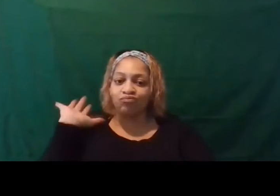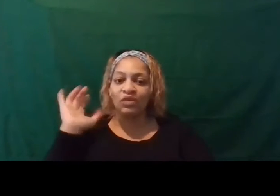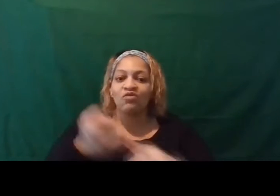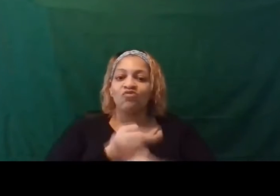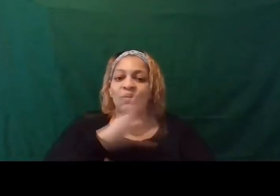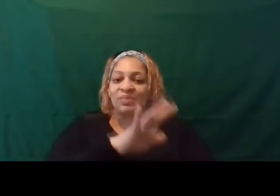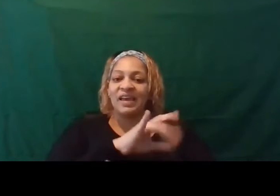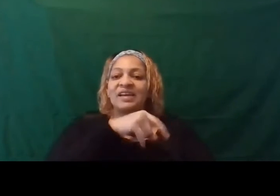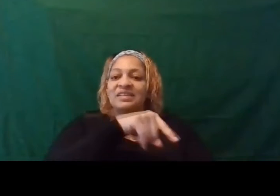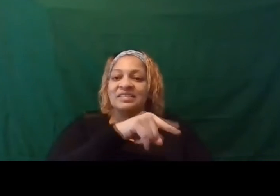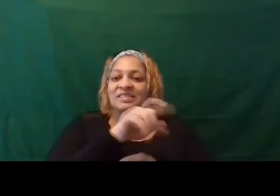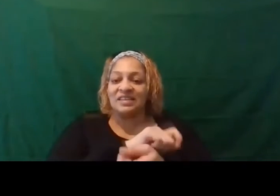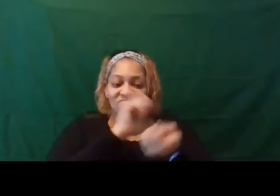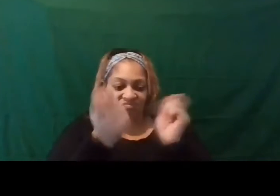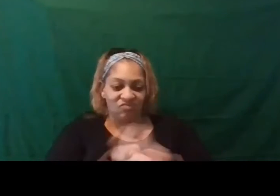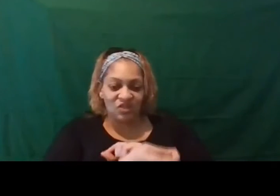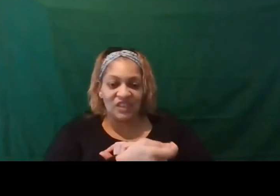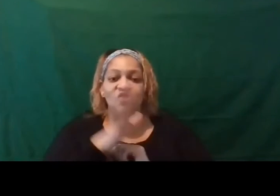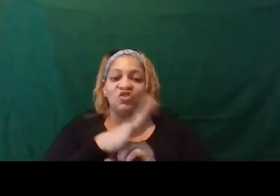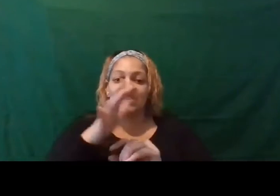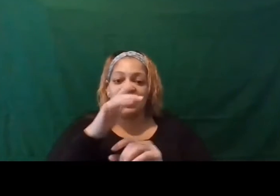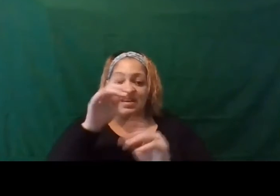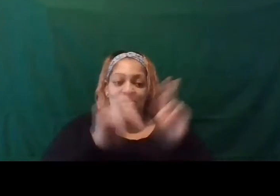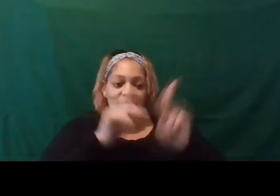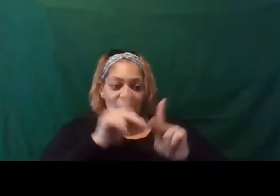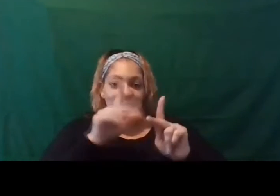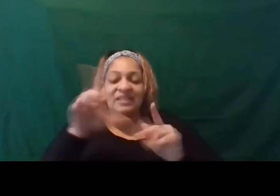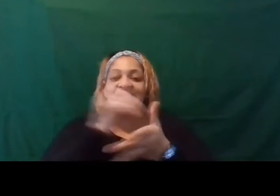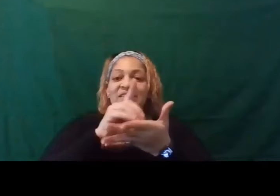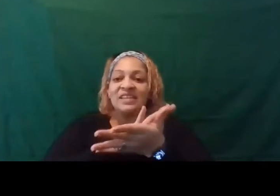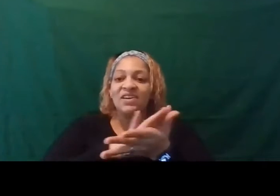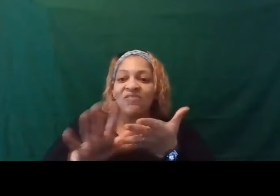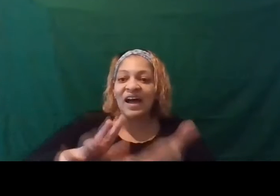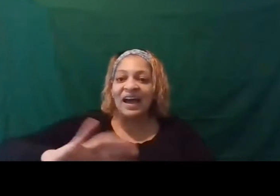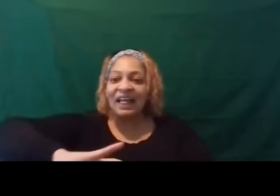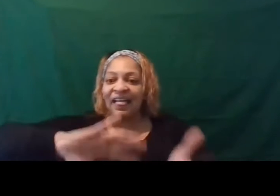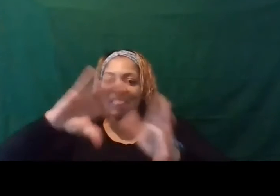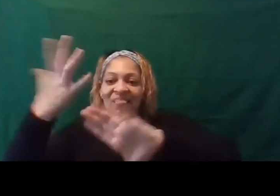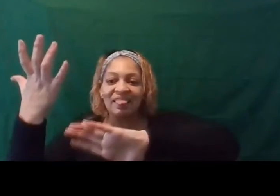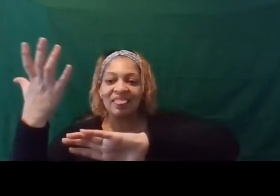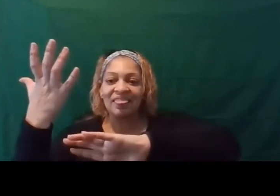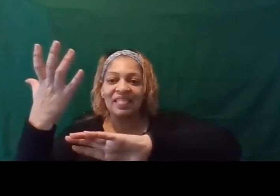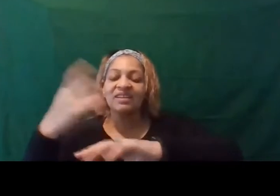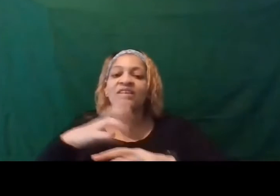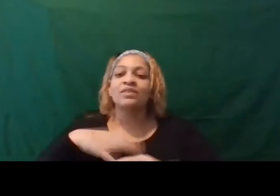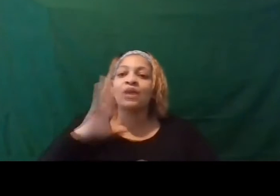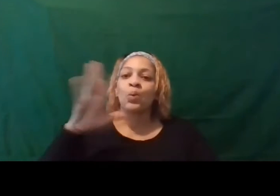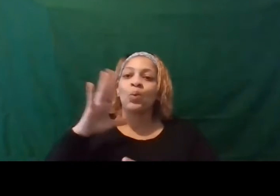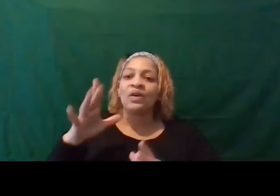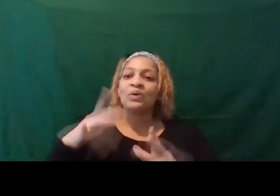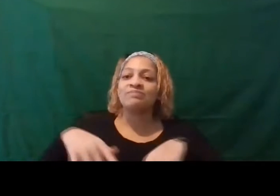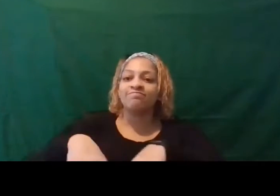catalysts, the change agents, the divine disruptors that